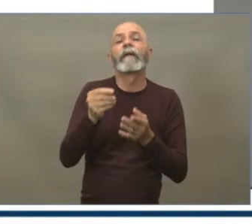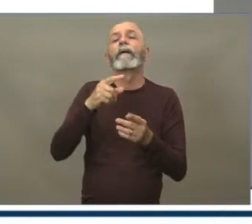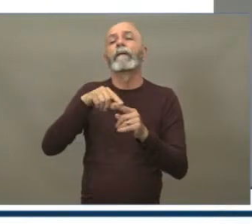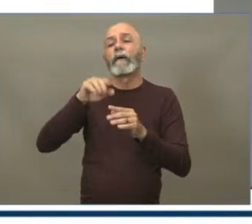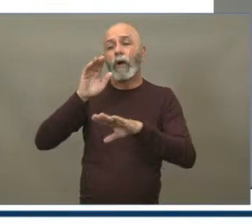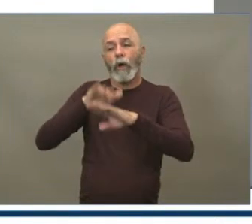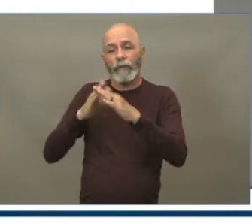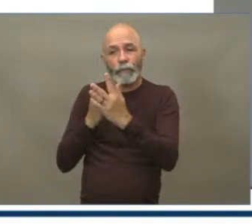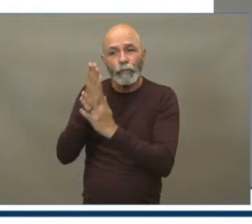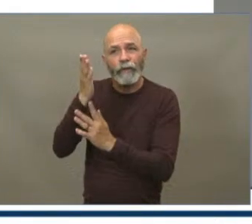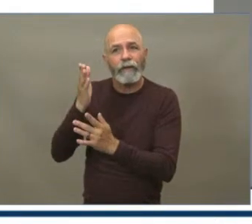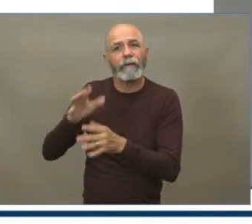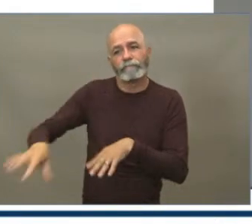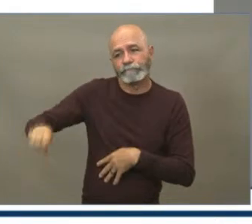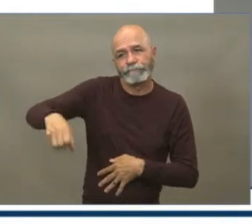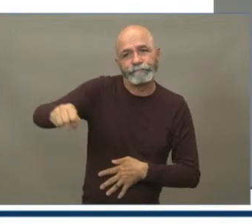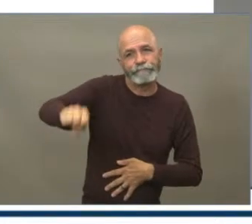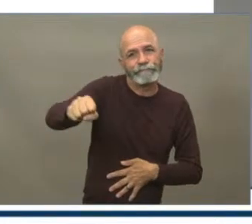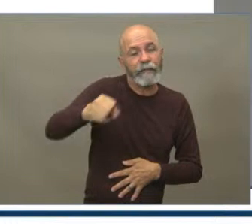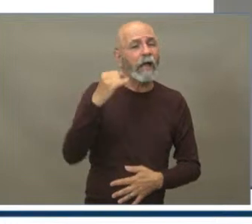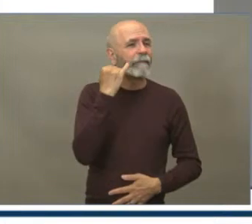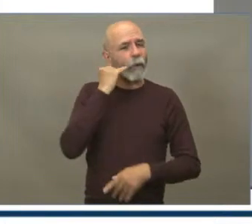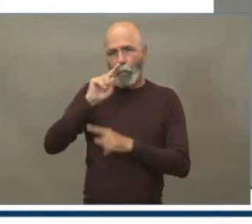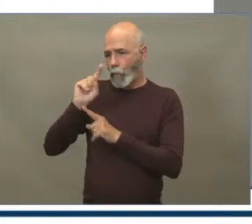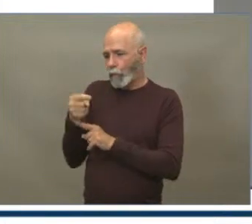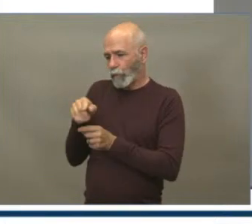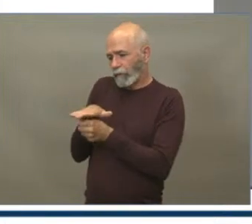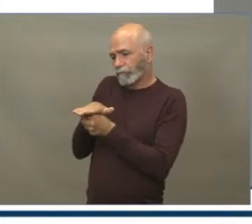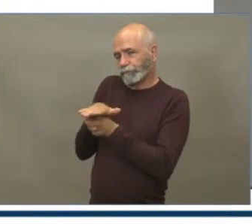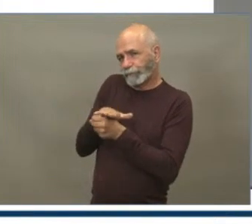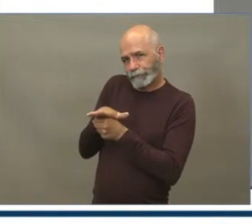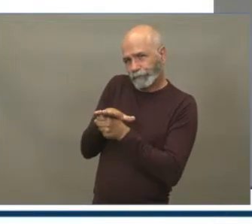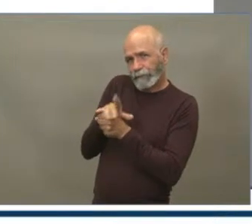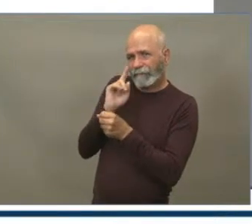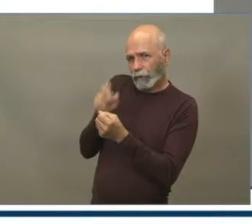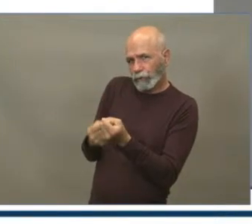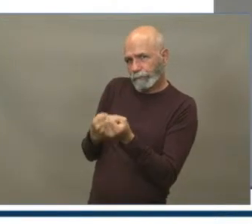buy local. Your support will help until we can open things up again.